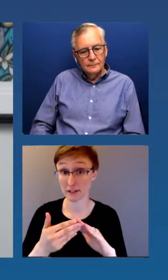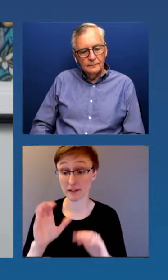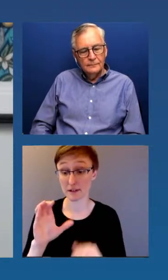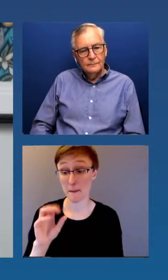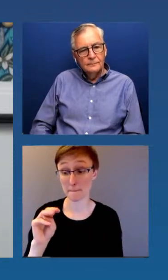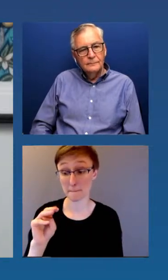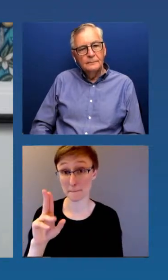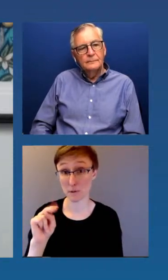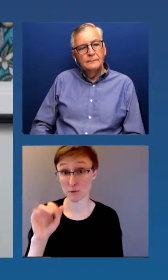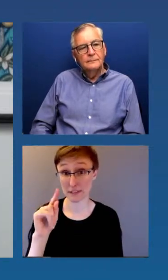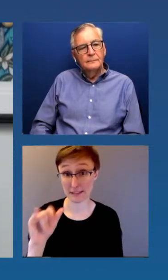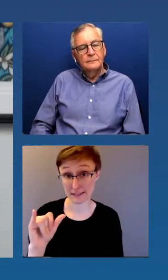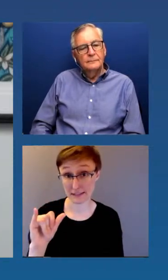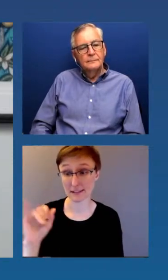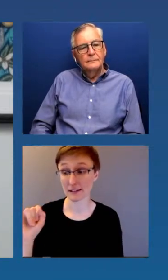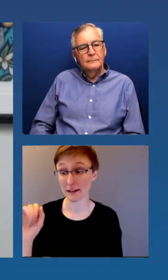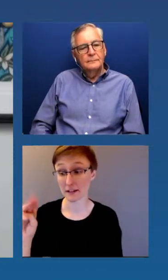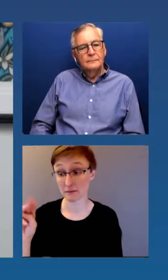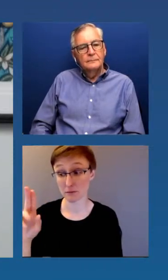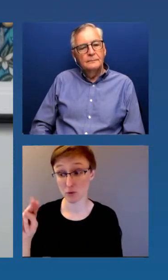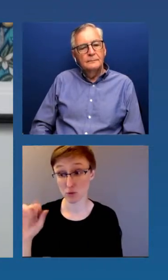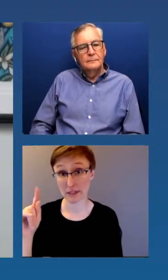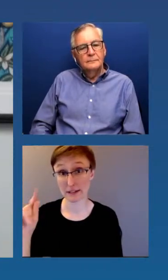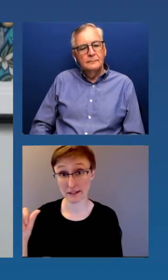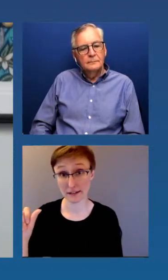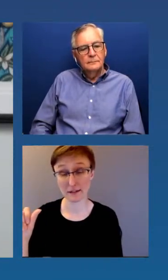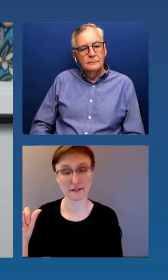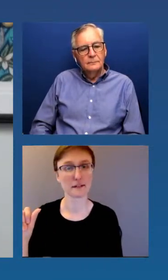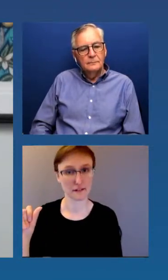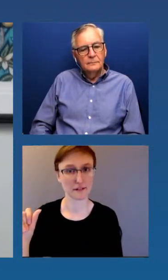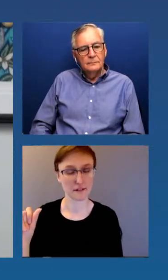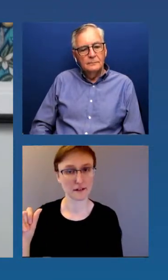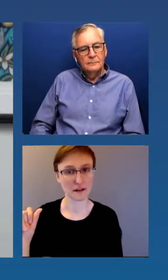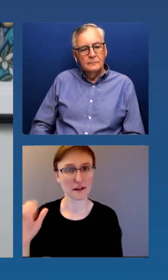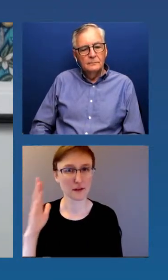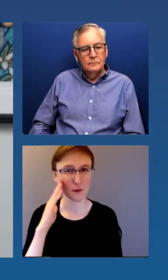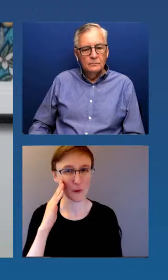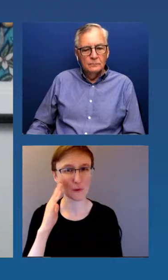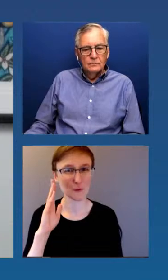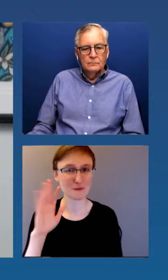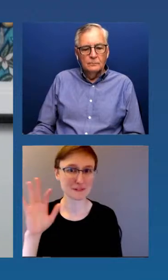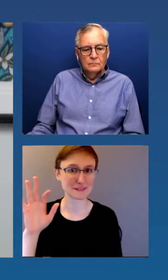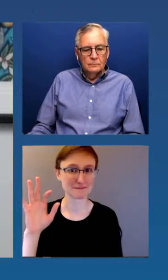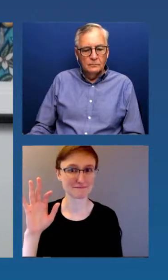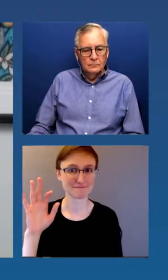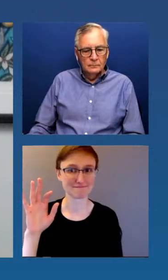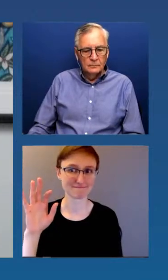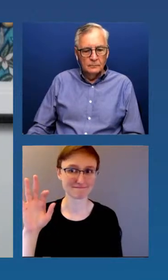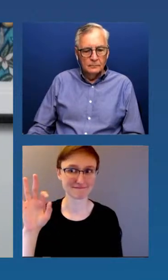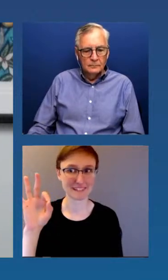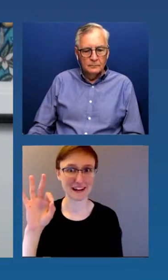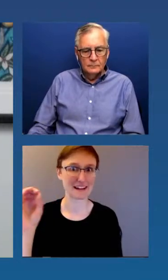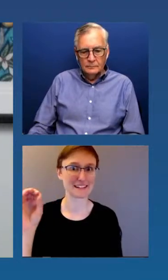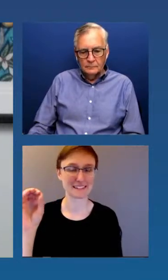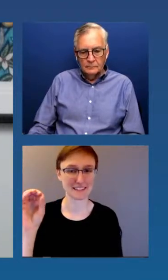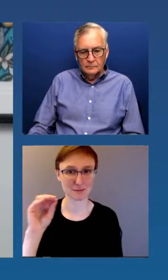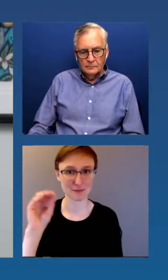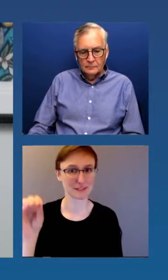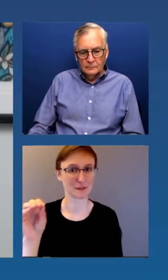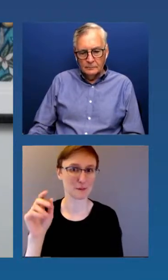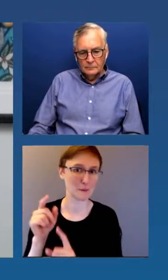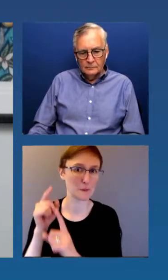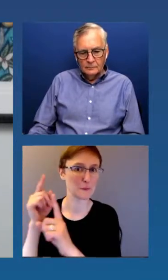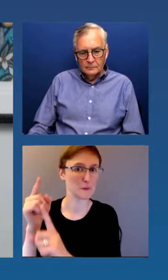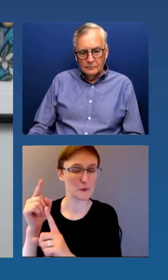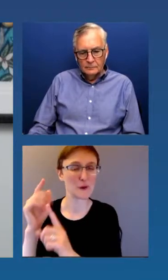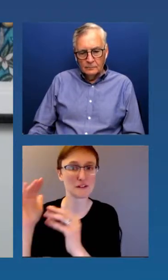about 90% for quite a while as our goal. And I do think we can get there because the higher we